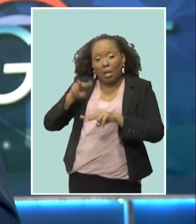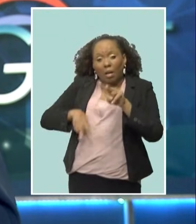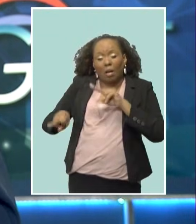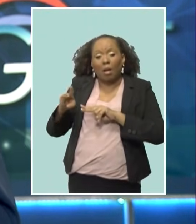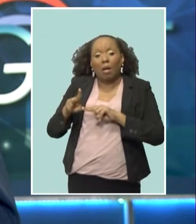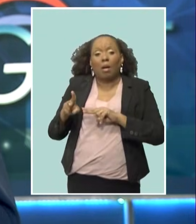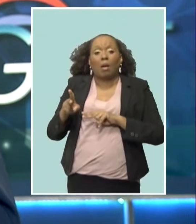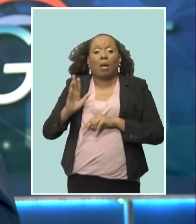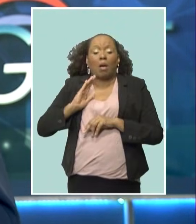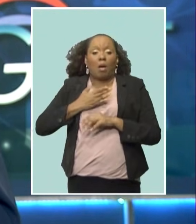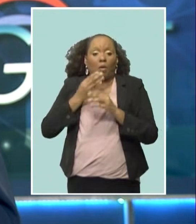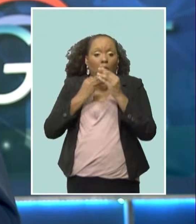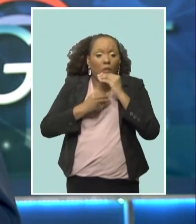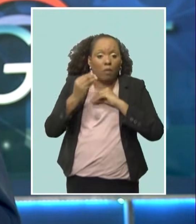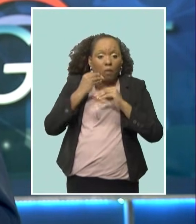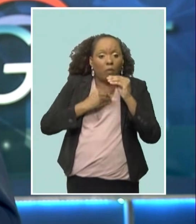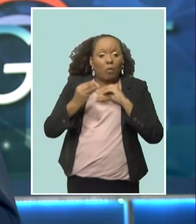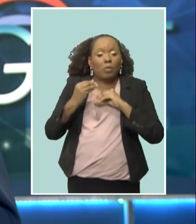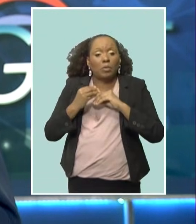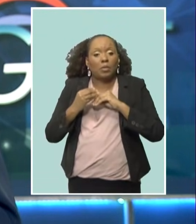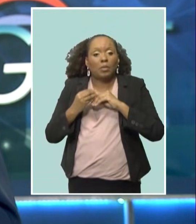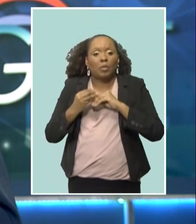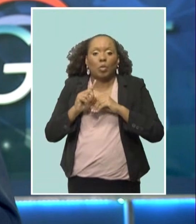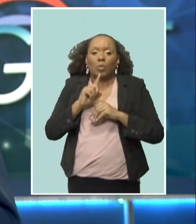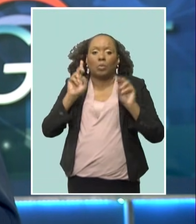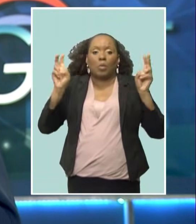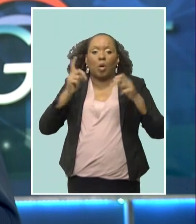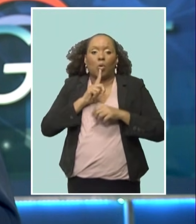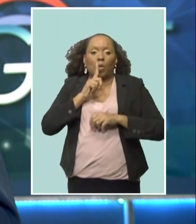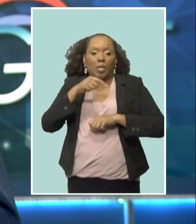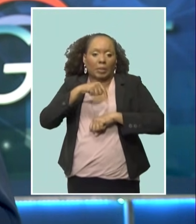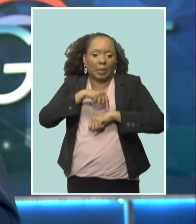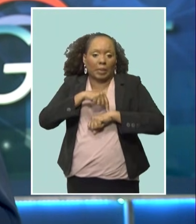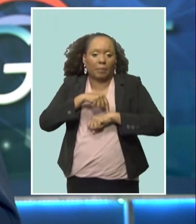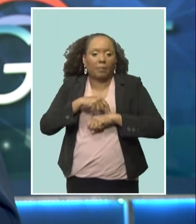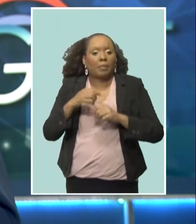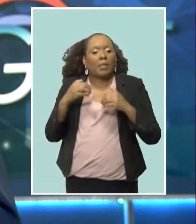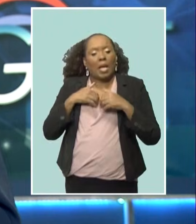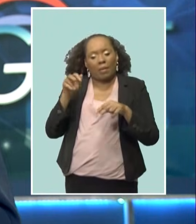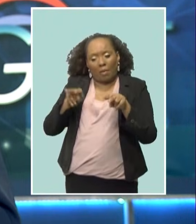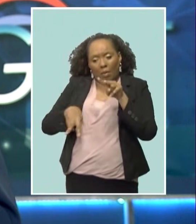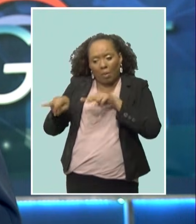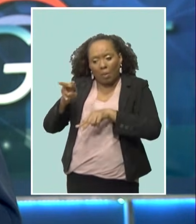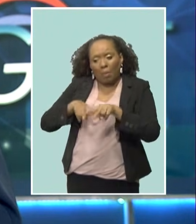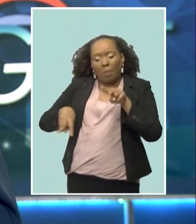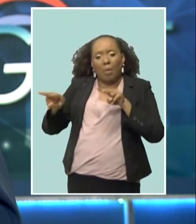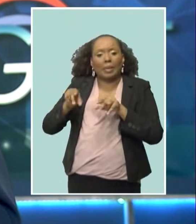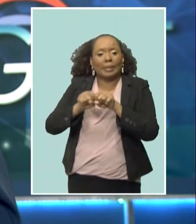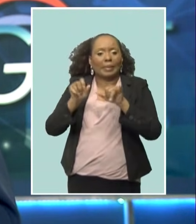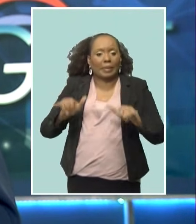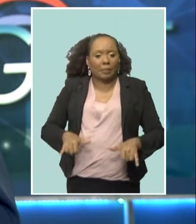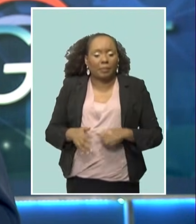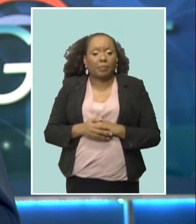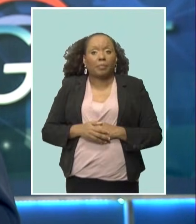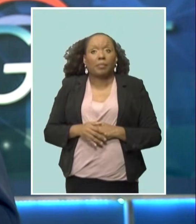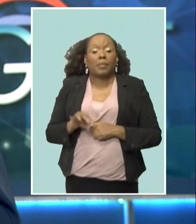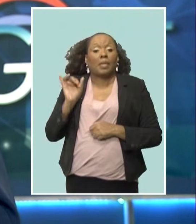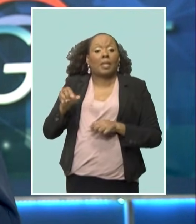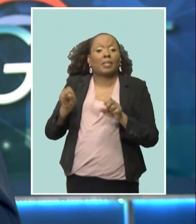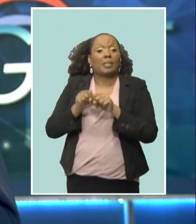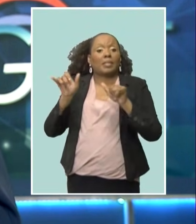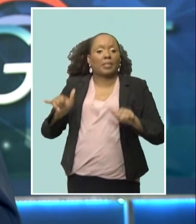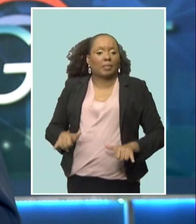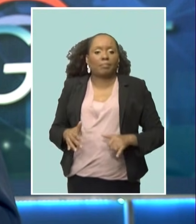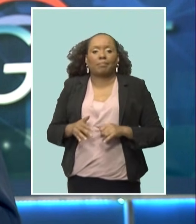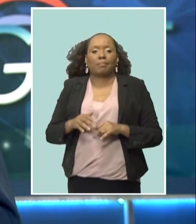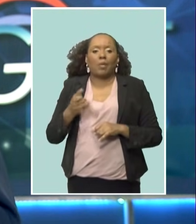time through the just launched Caribbean Real-Time Food Security Monitoring Dashboard. Through this platform, CARICOM